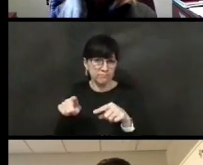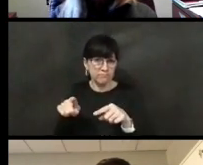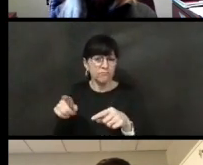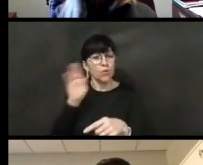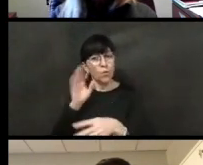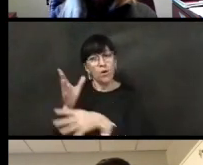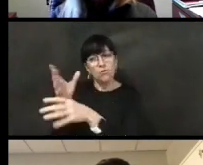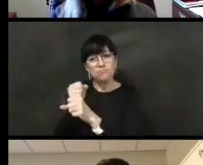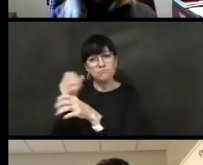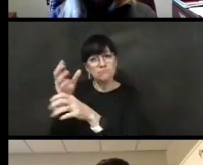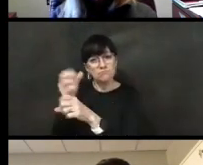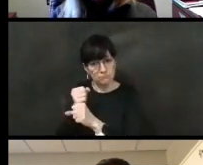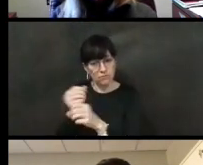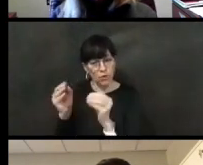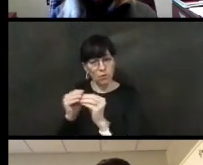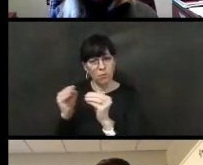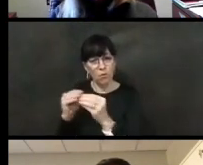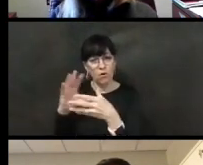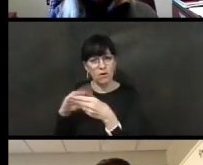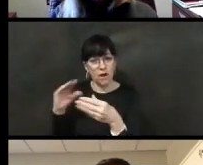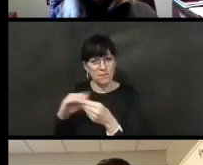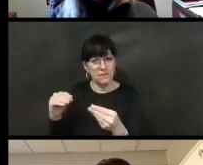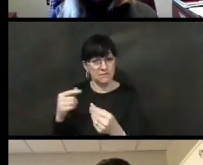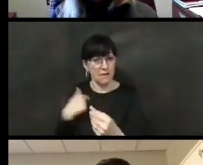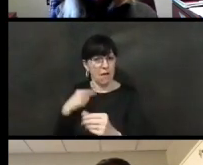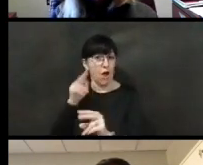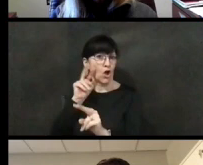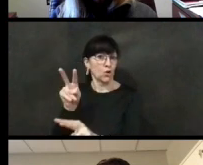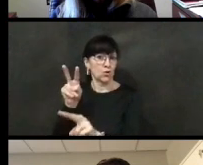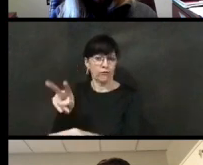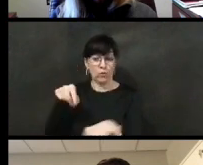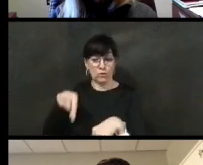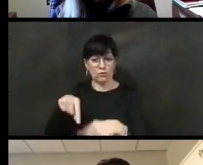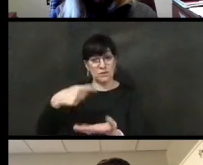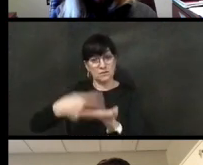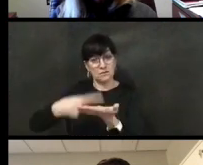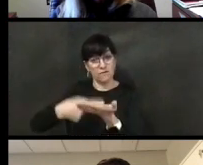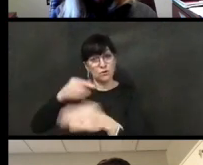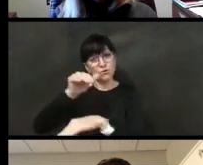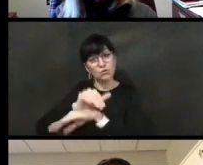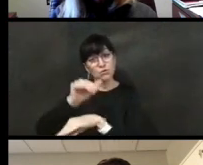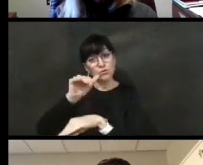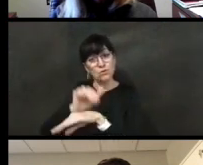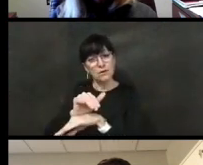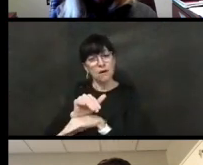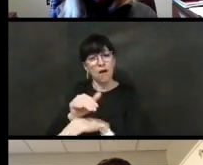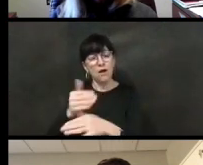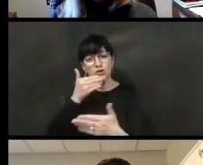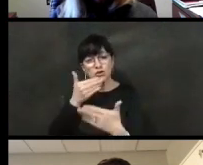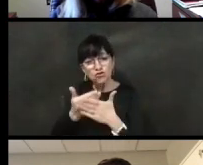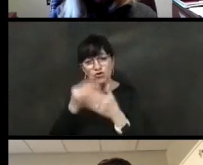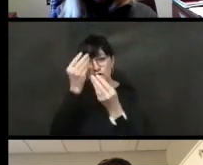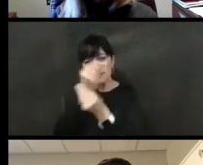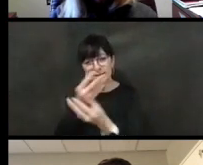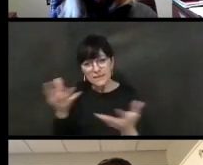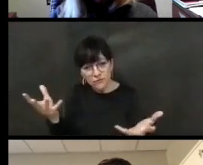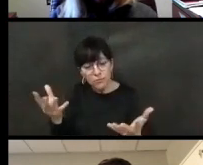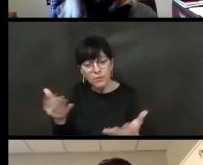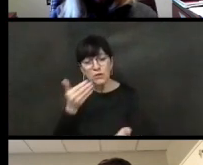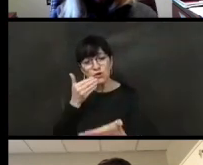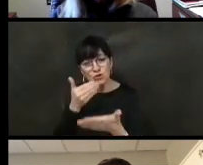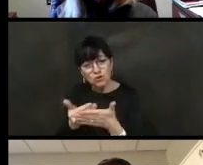informative conversation. So, at this time, again, thank you for coming out. Please participate in the chat. And